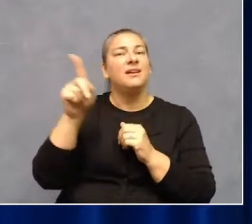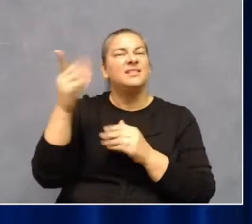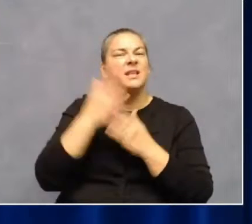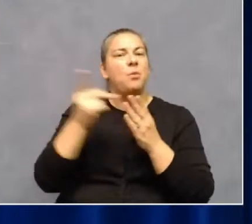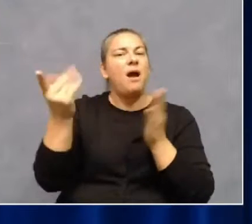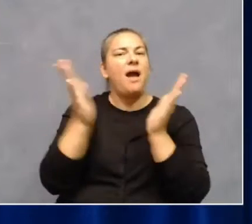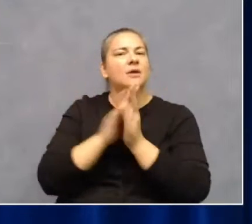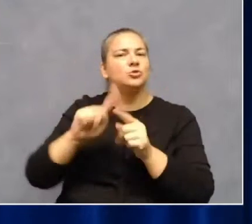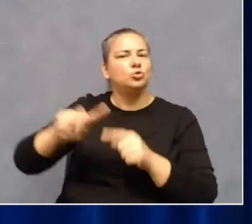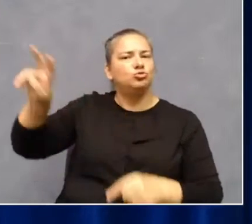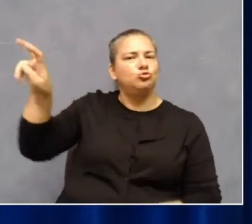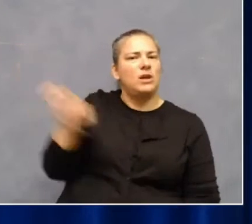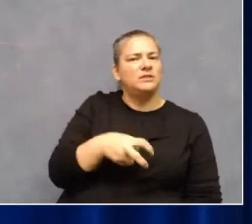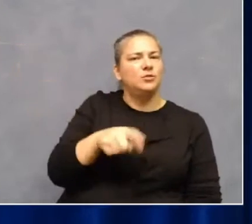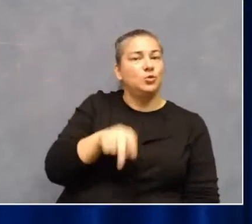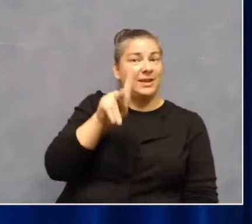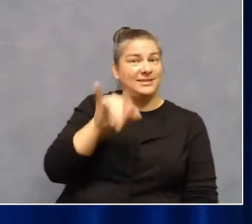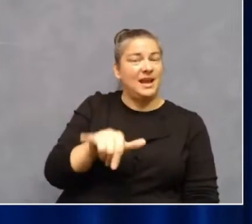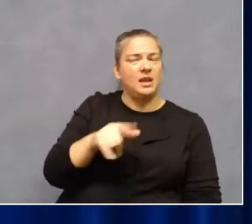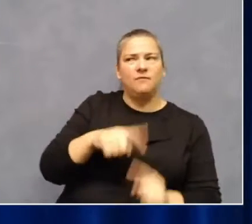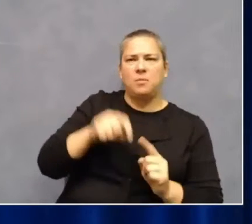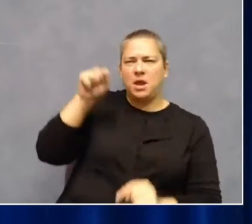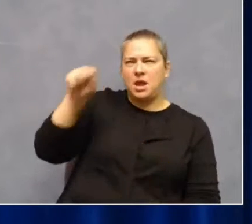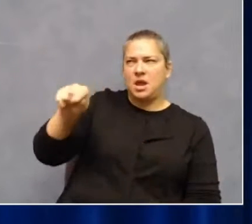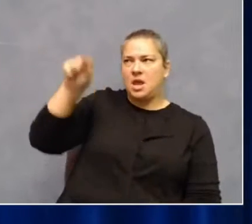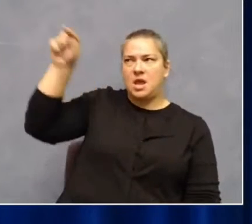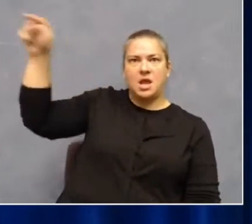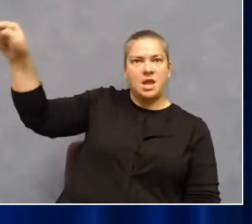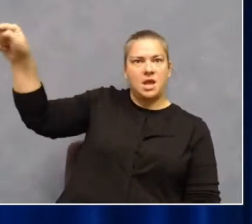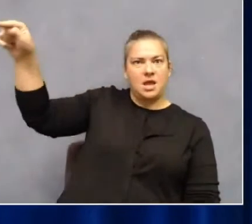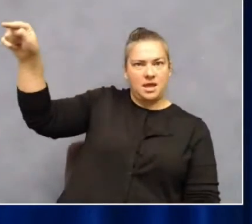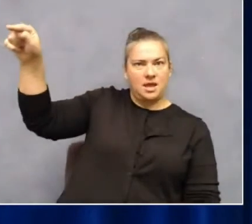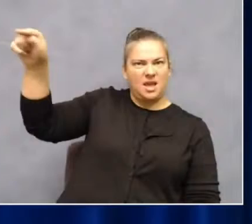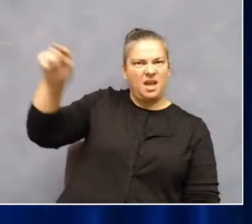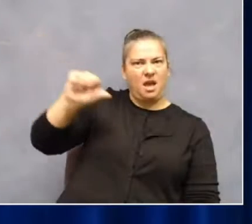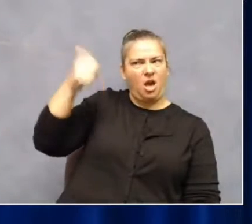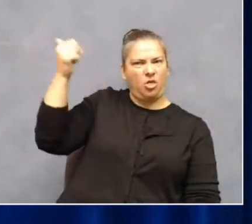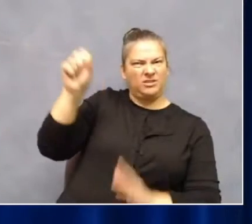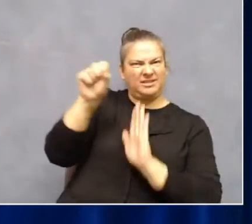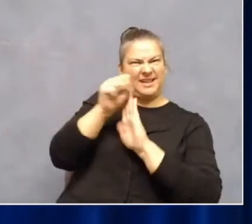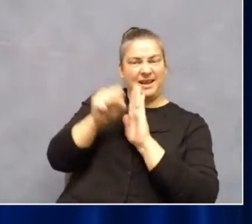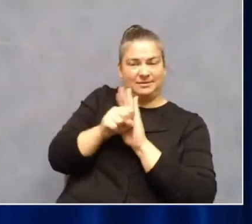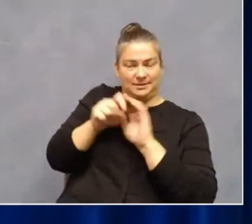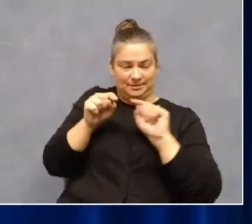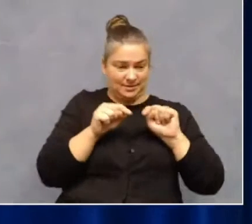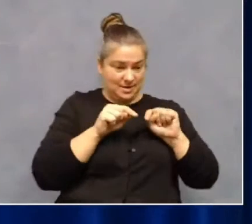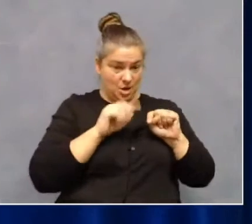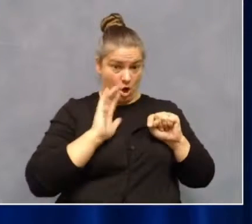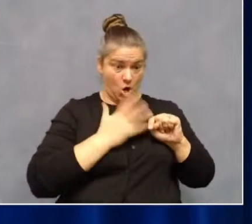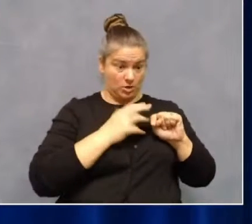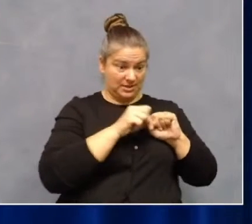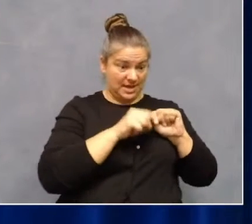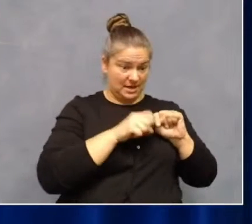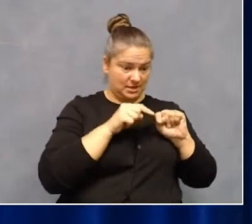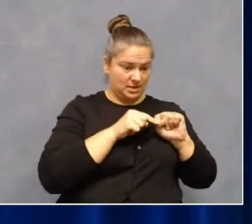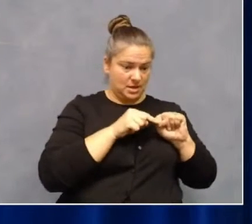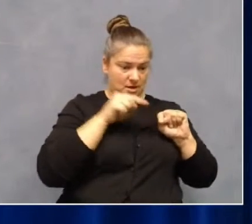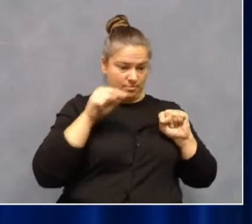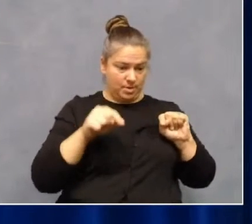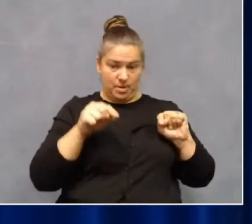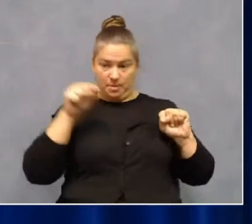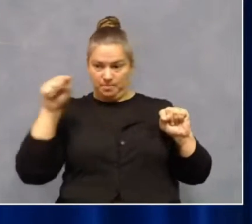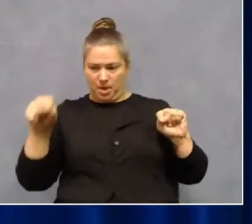they couldn't find a hospital in their own state that was closer, or the neighboring state, to take the patient. And we took that patient at the hospital here in